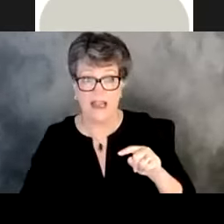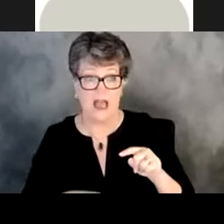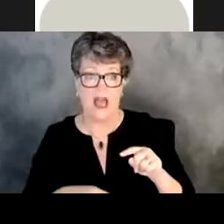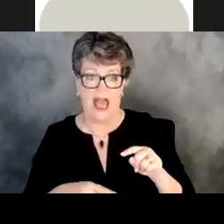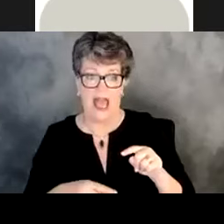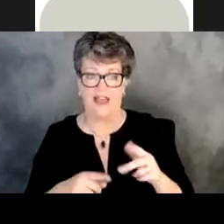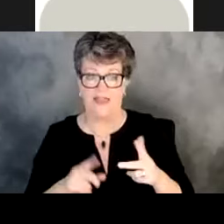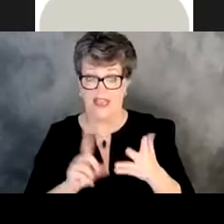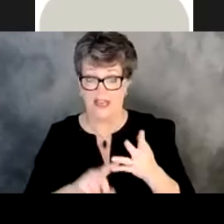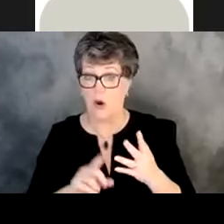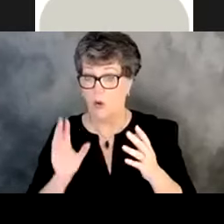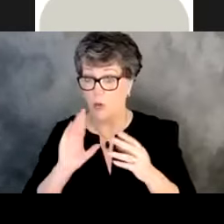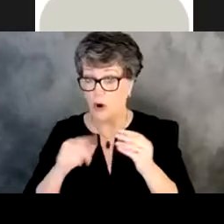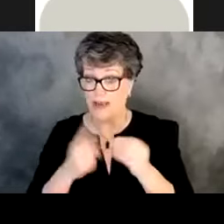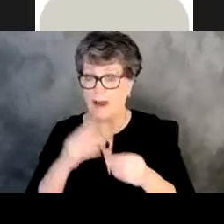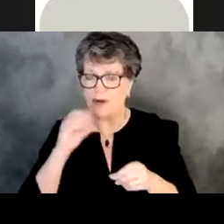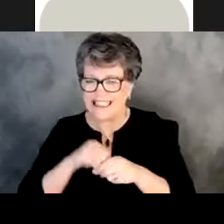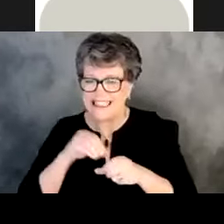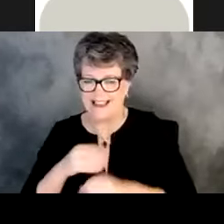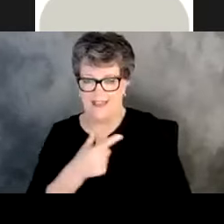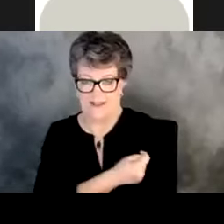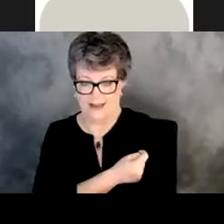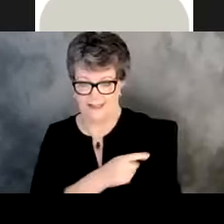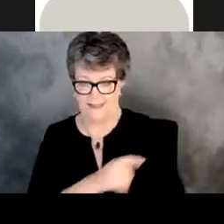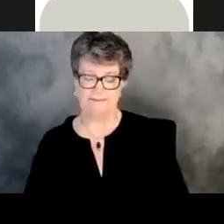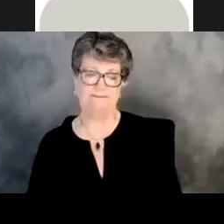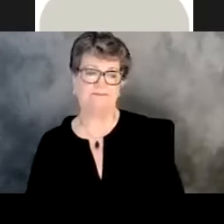in the vaccine. Next slide.